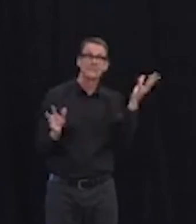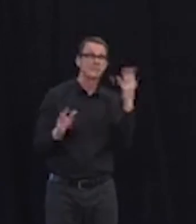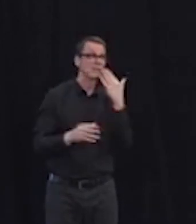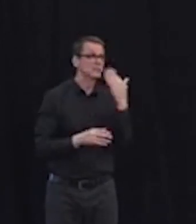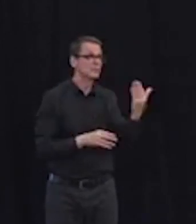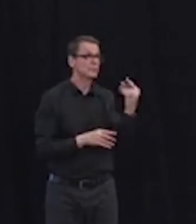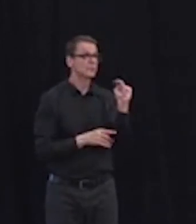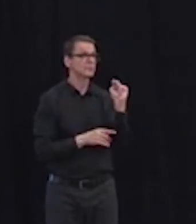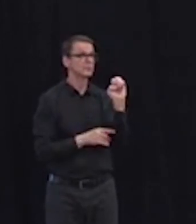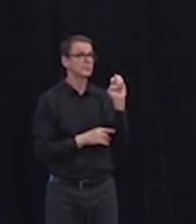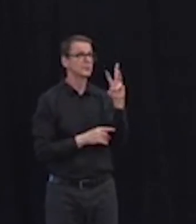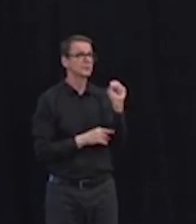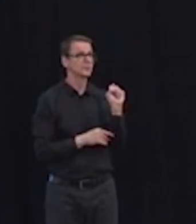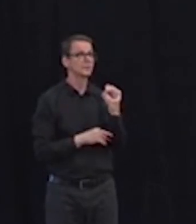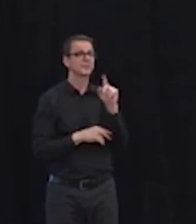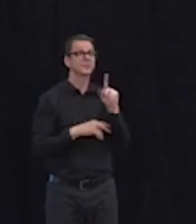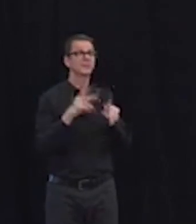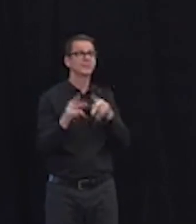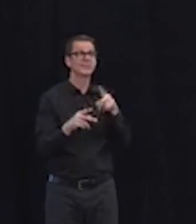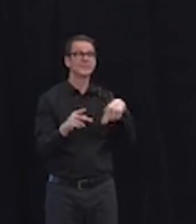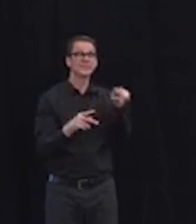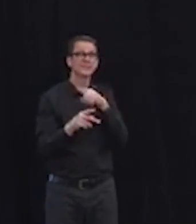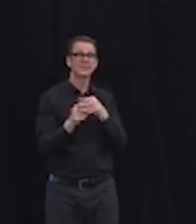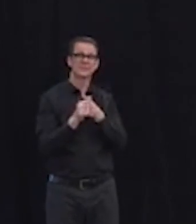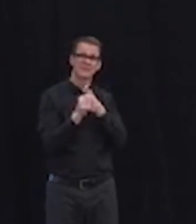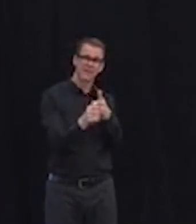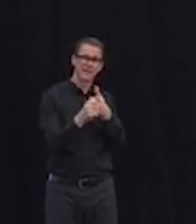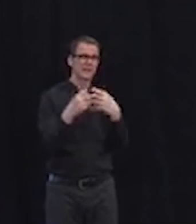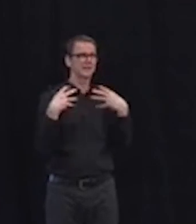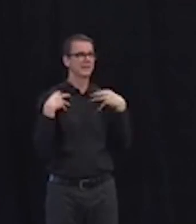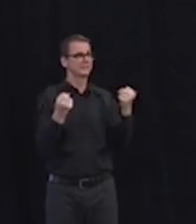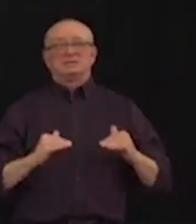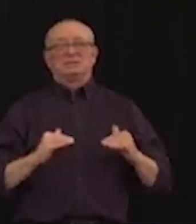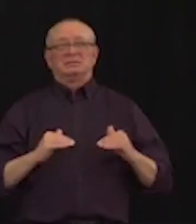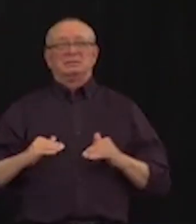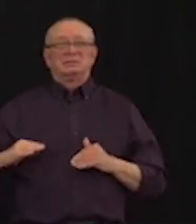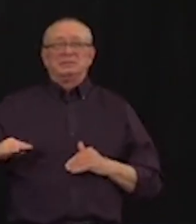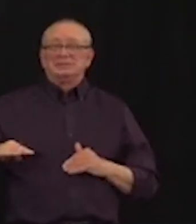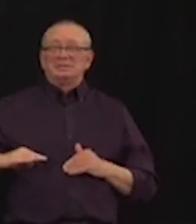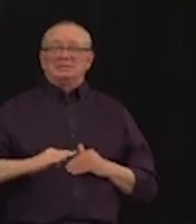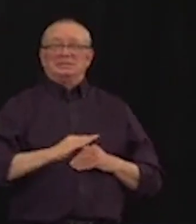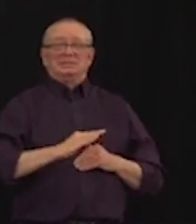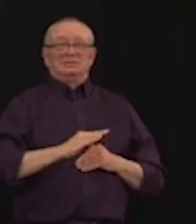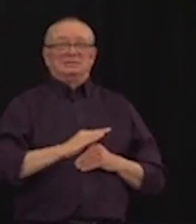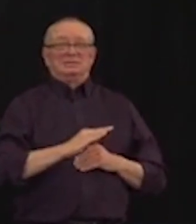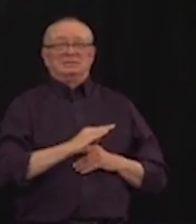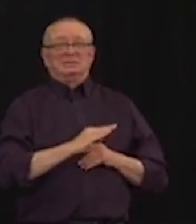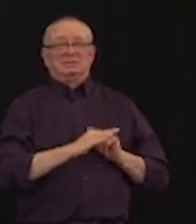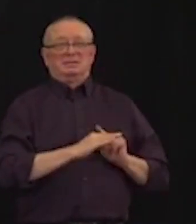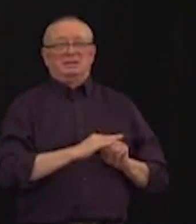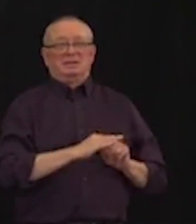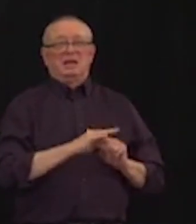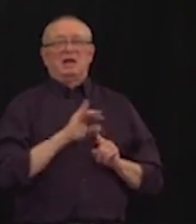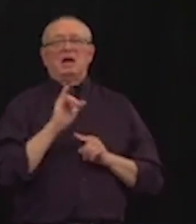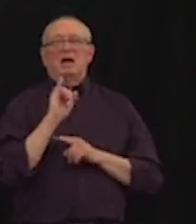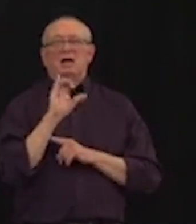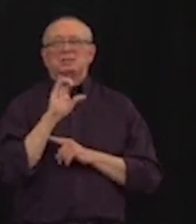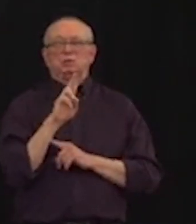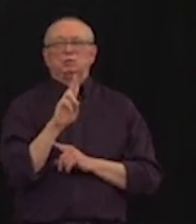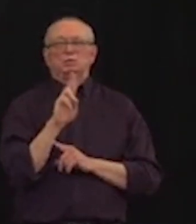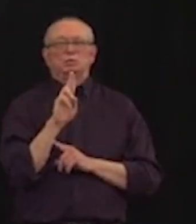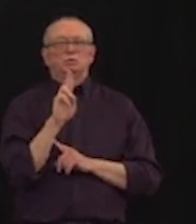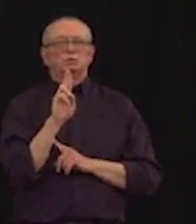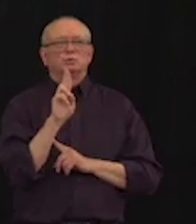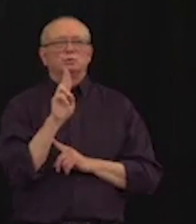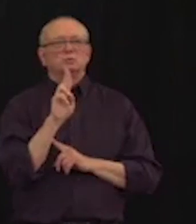the public health guidelines. They've been acting responsibly. They've been doing the right thing. Well, it is good news. It begs the question, why were